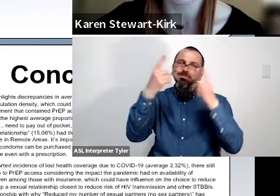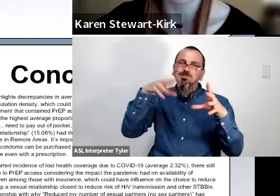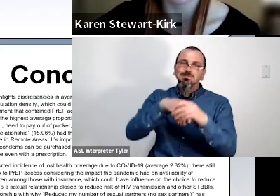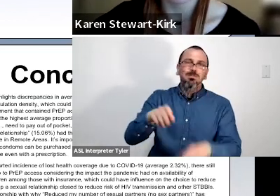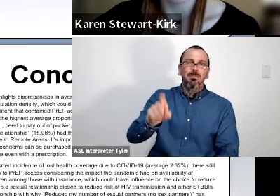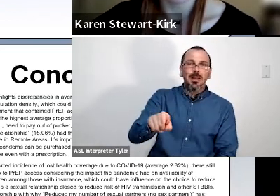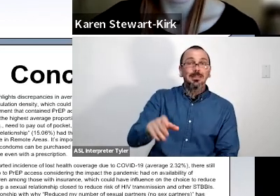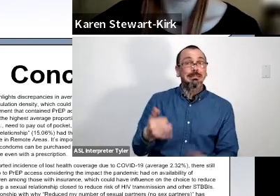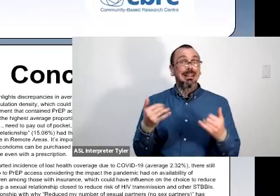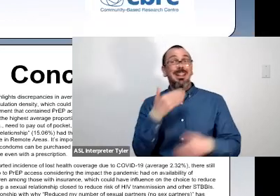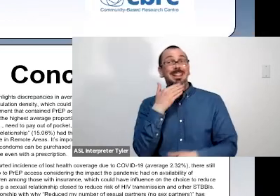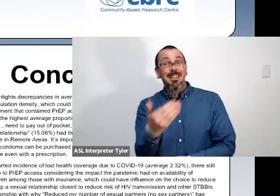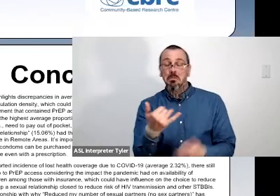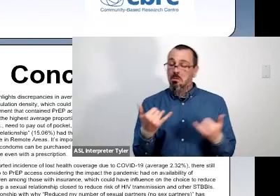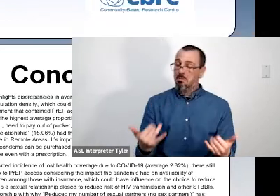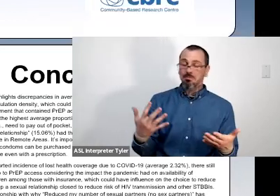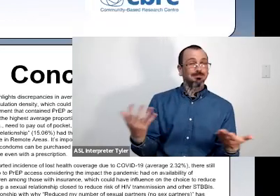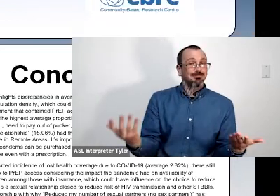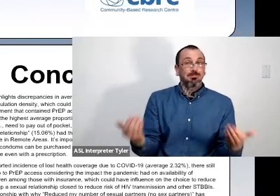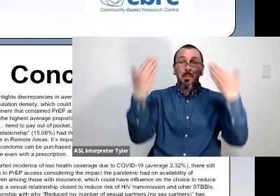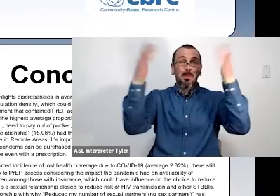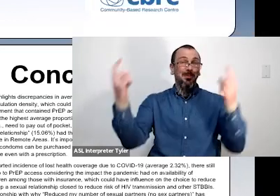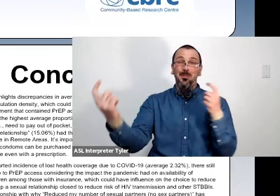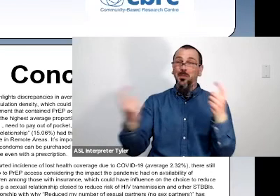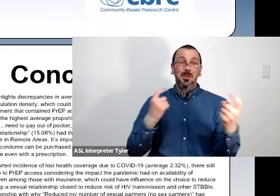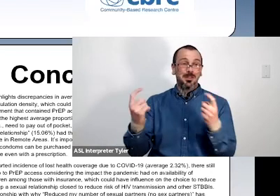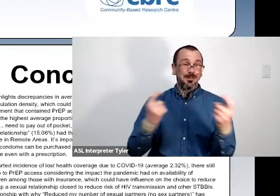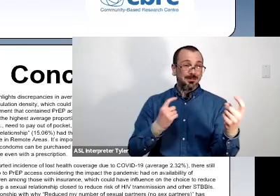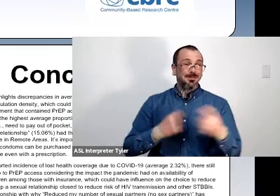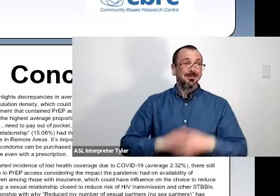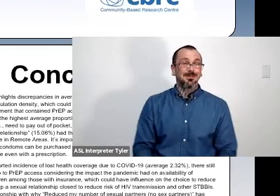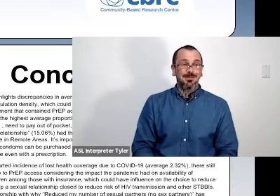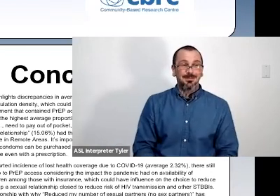questions. Yes, any questions, please place in the chat.